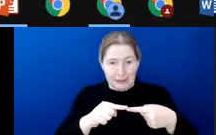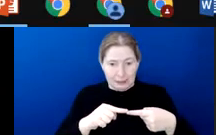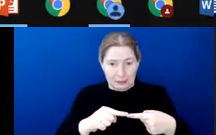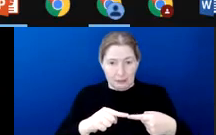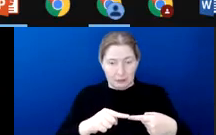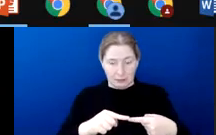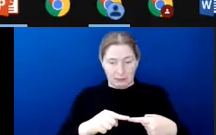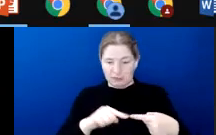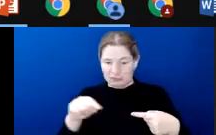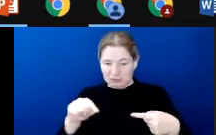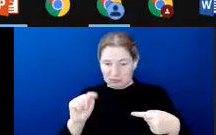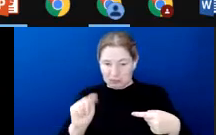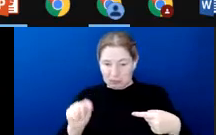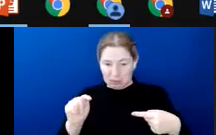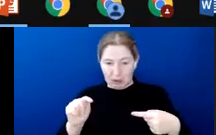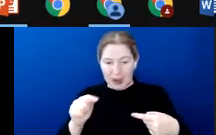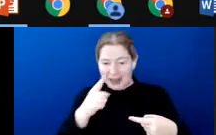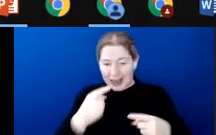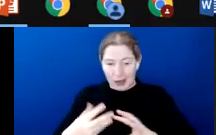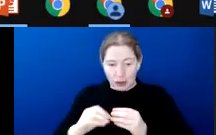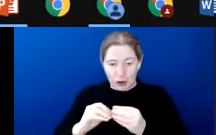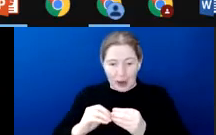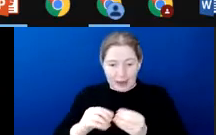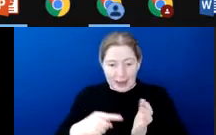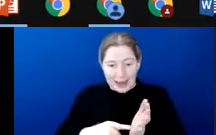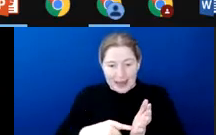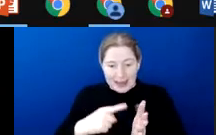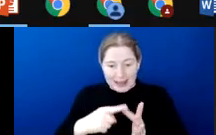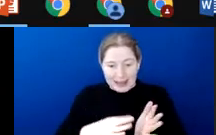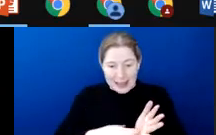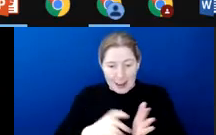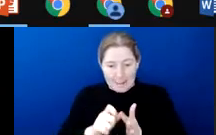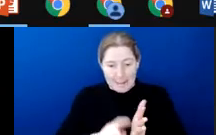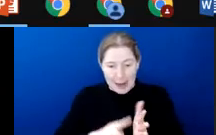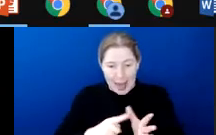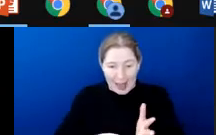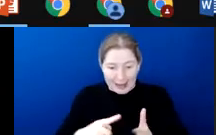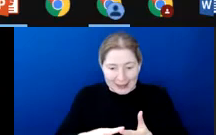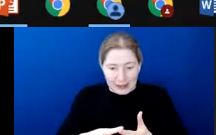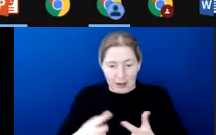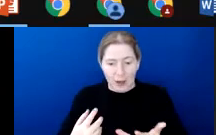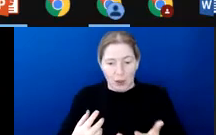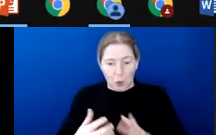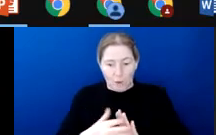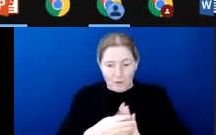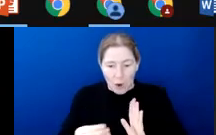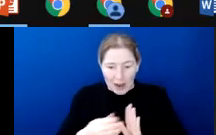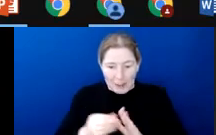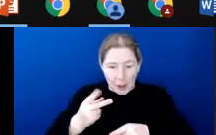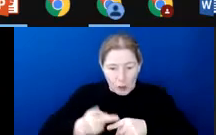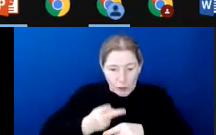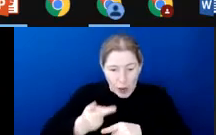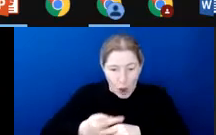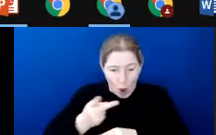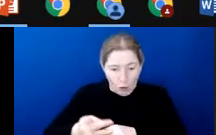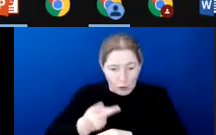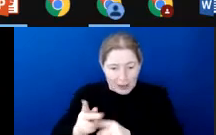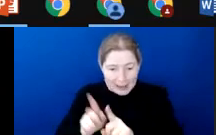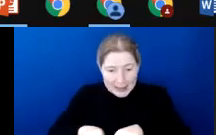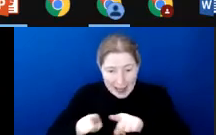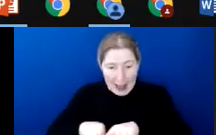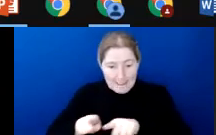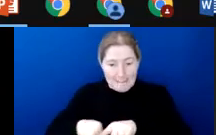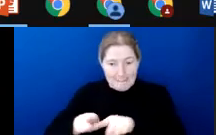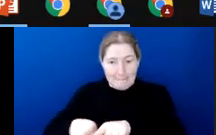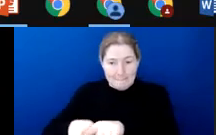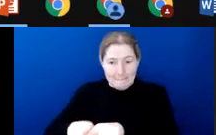create templates for expenses as well. So if there is any recurring expenses that the user